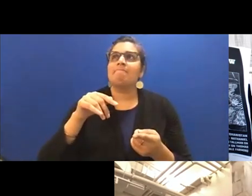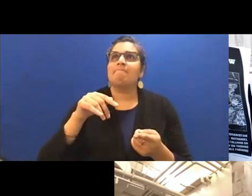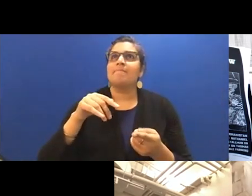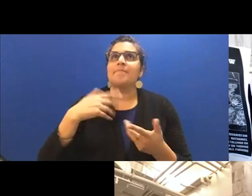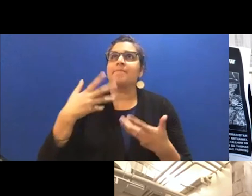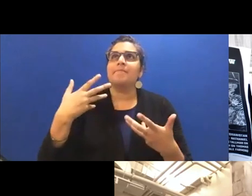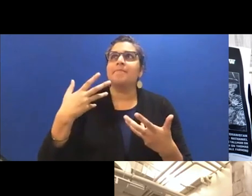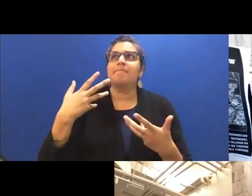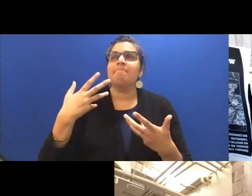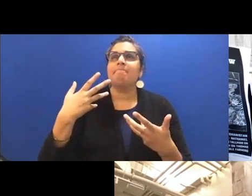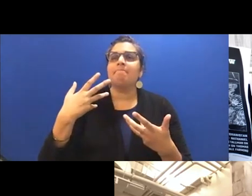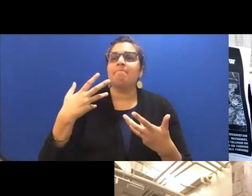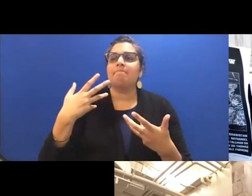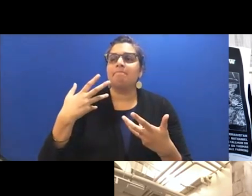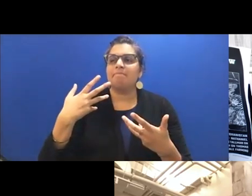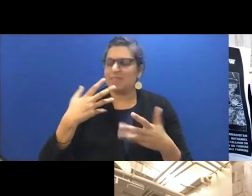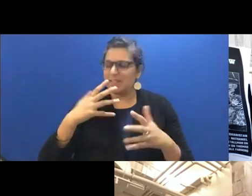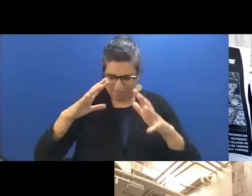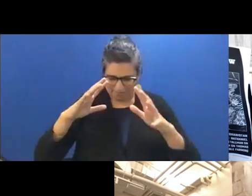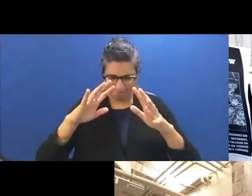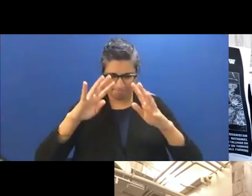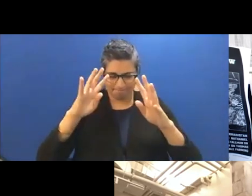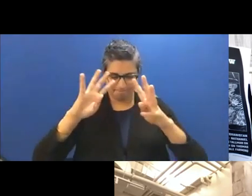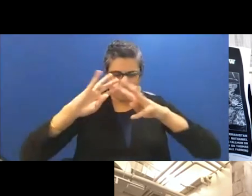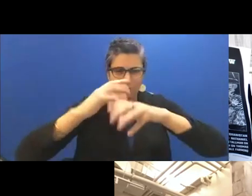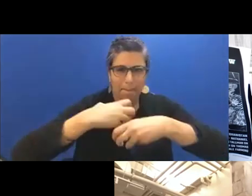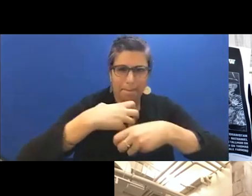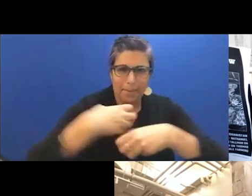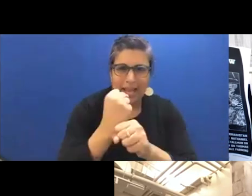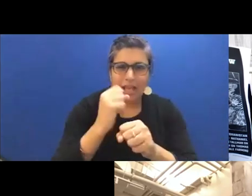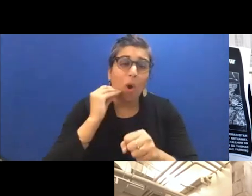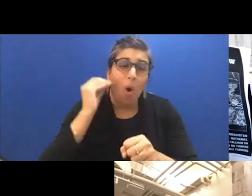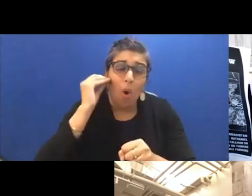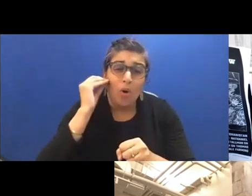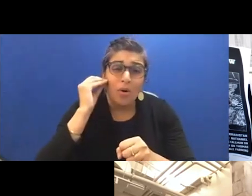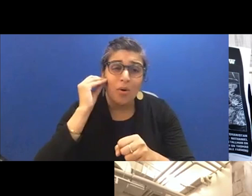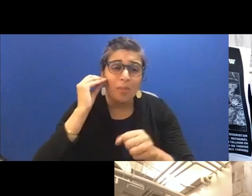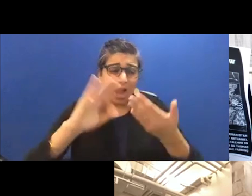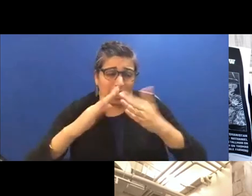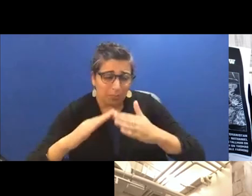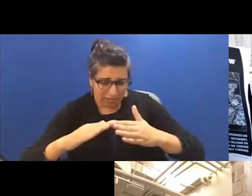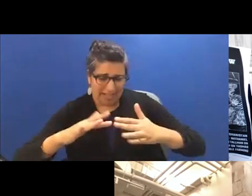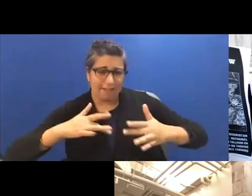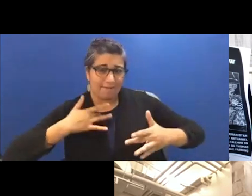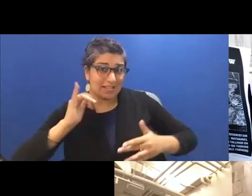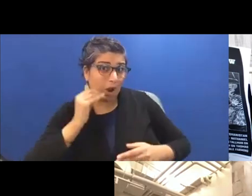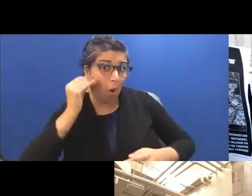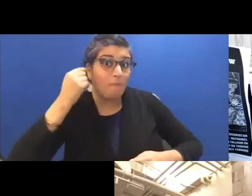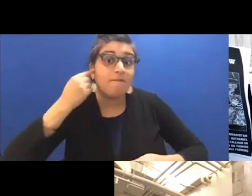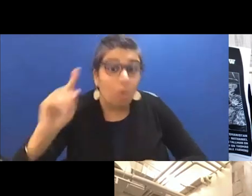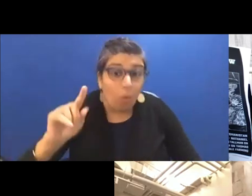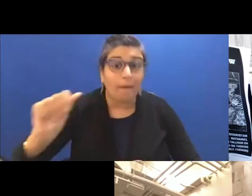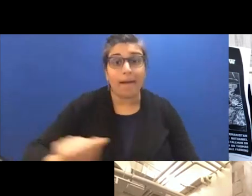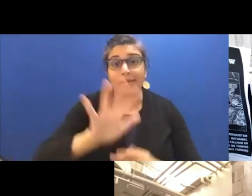creating home and a community that feels like home for Asian American storytellers. And so, you